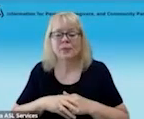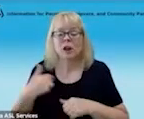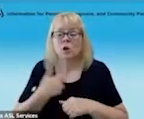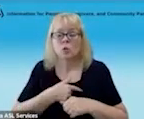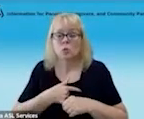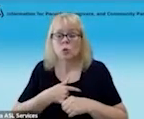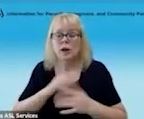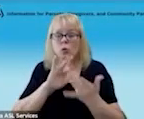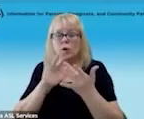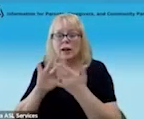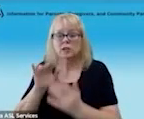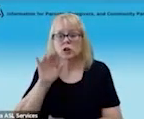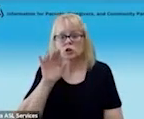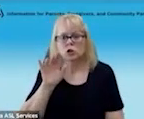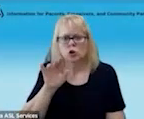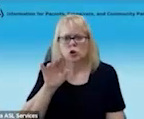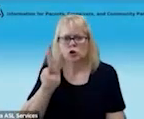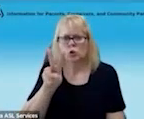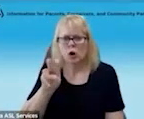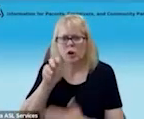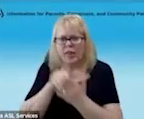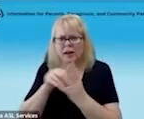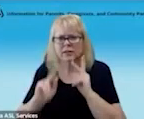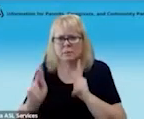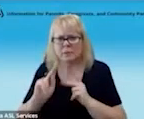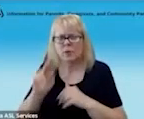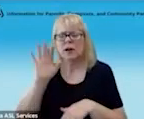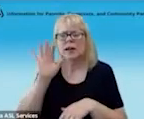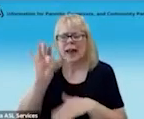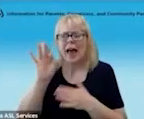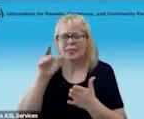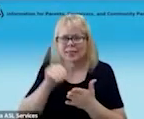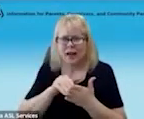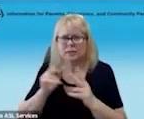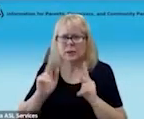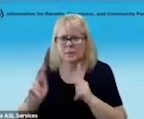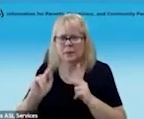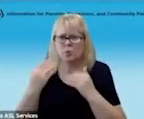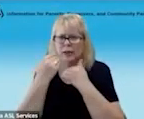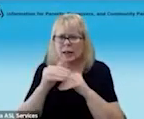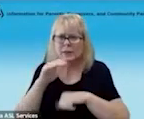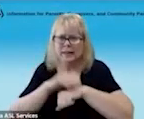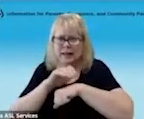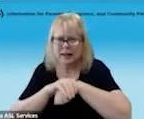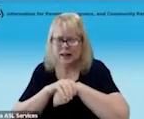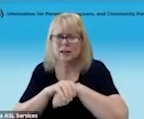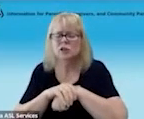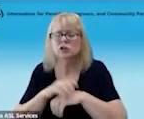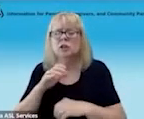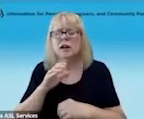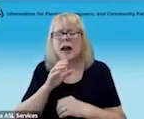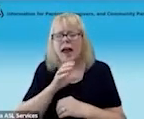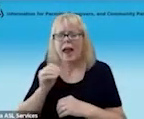have a taco truck coming, a food truck coming out to provide food to our vaccinated children and family. We have reached